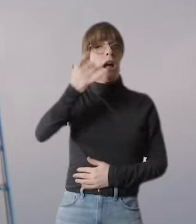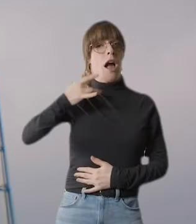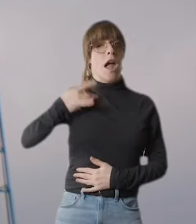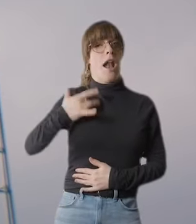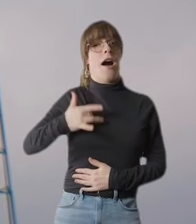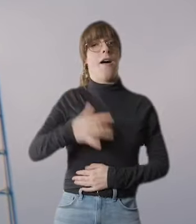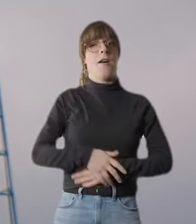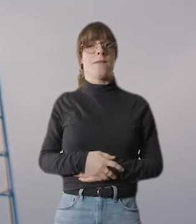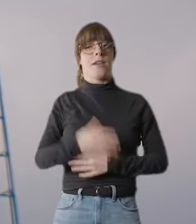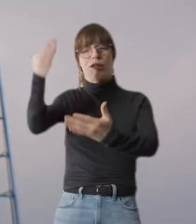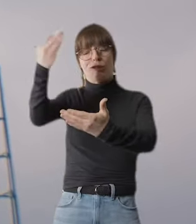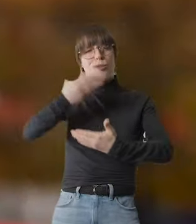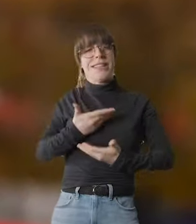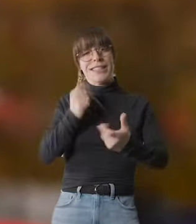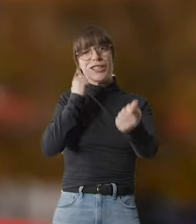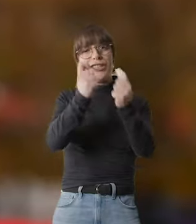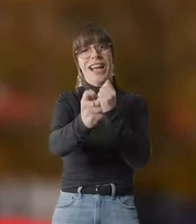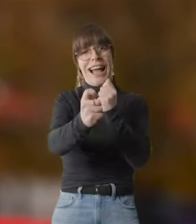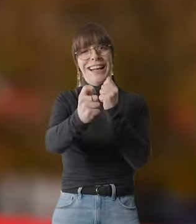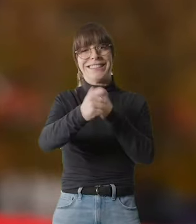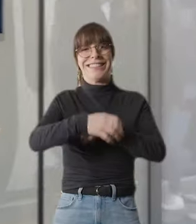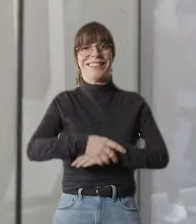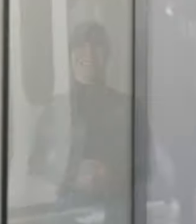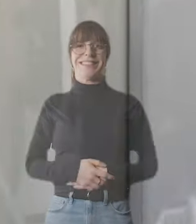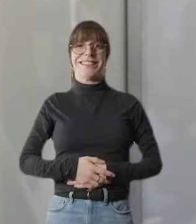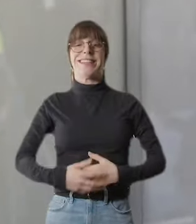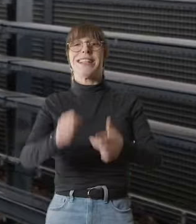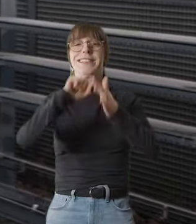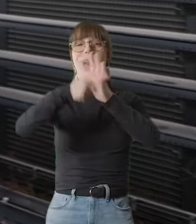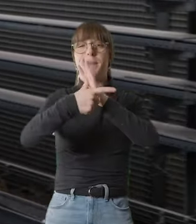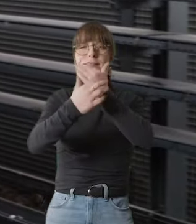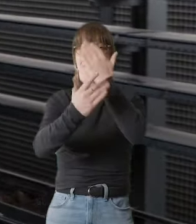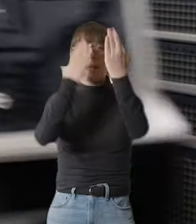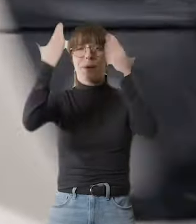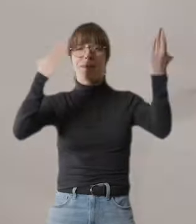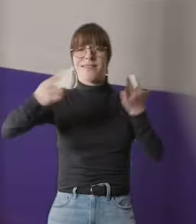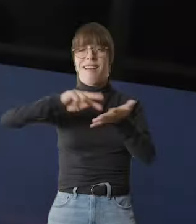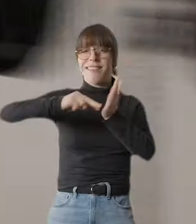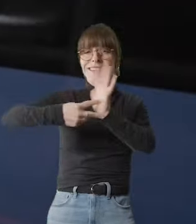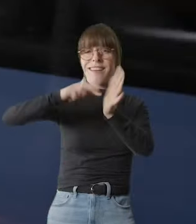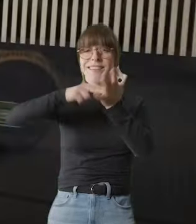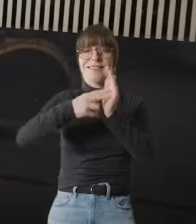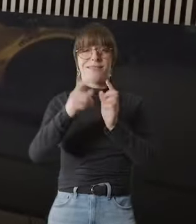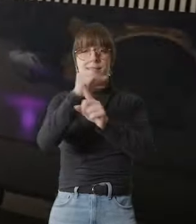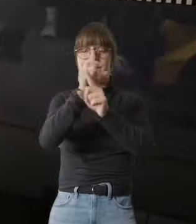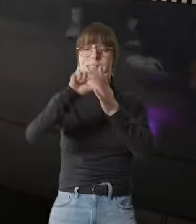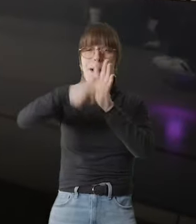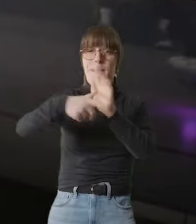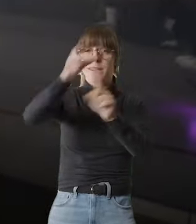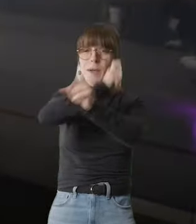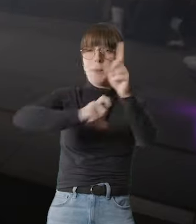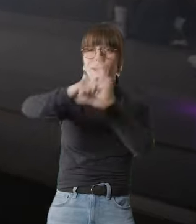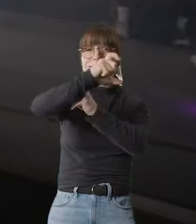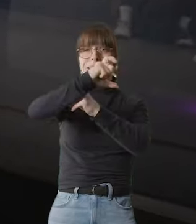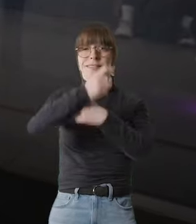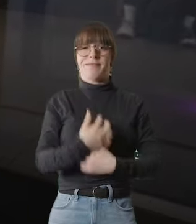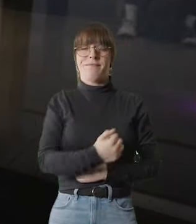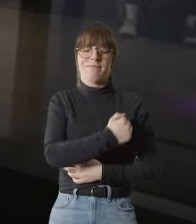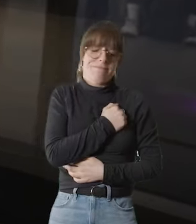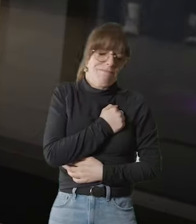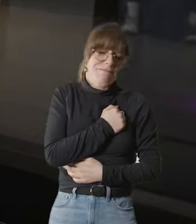Disability Expo has been designed to put the disabled community at the heart of the event. From the accessibility of the venue and the many